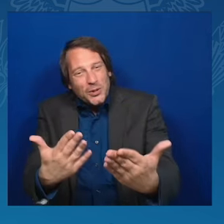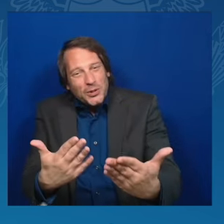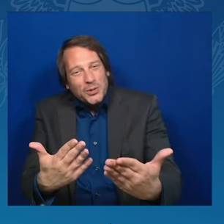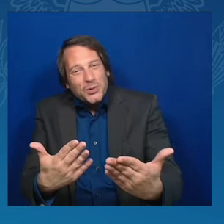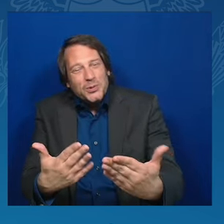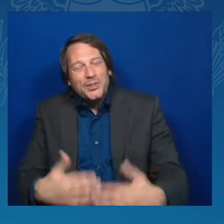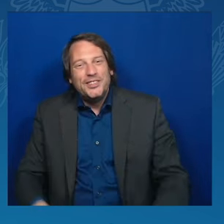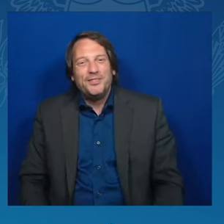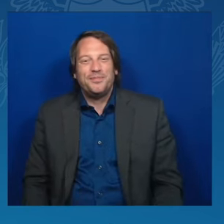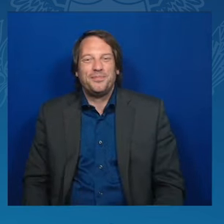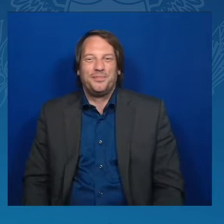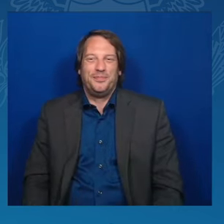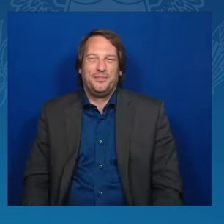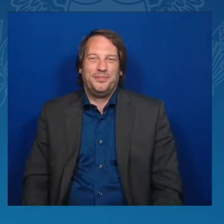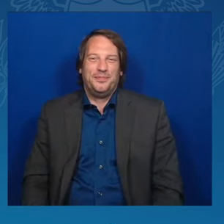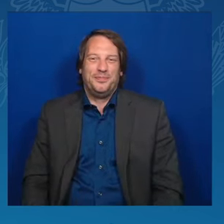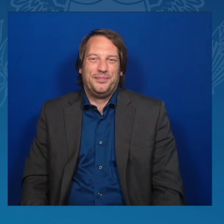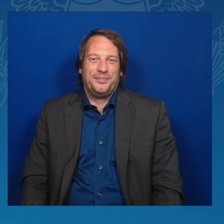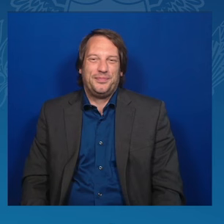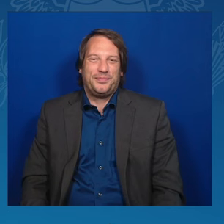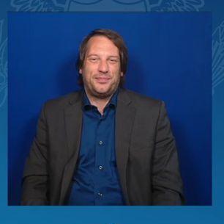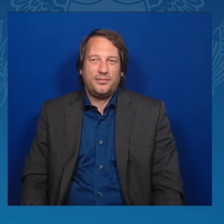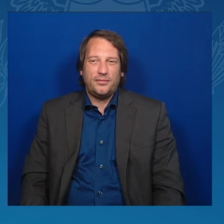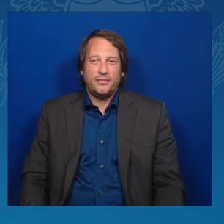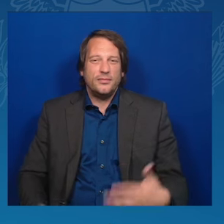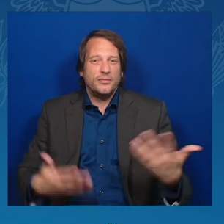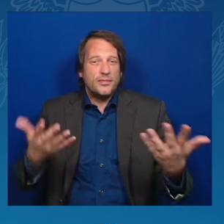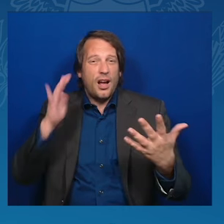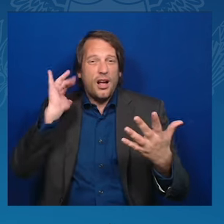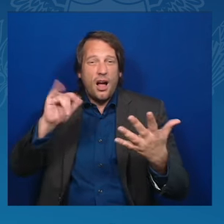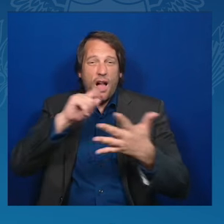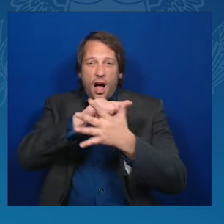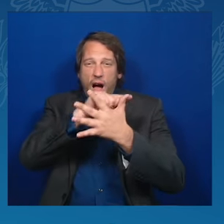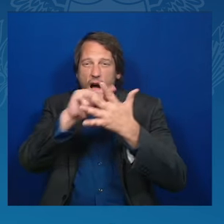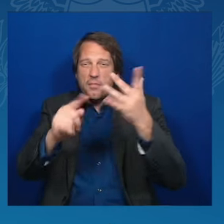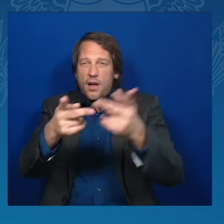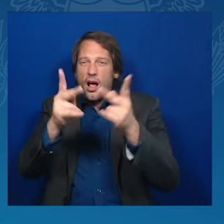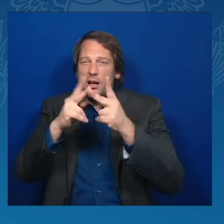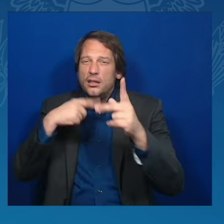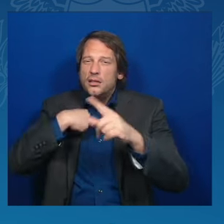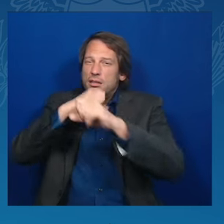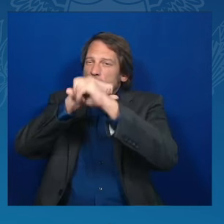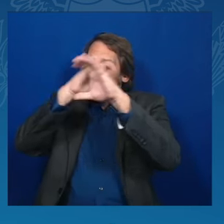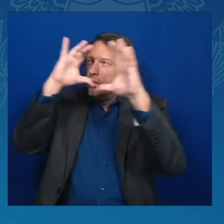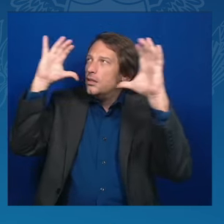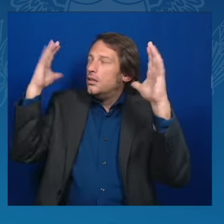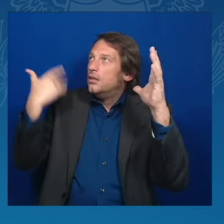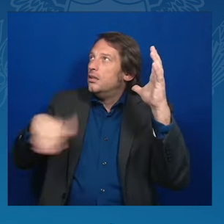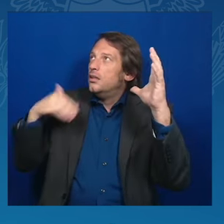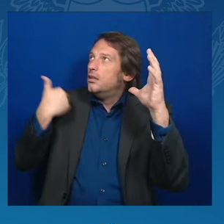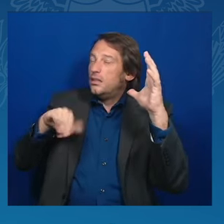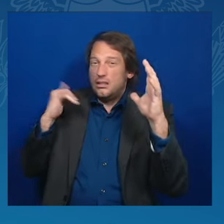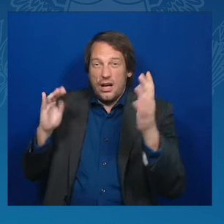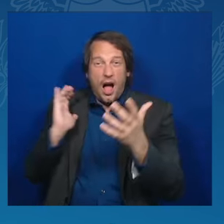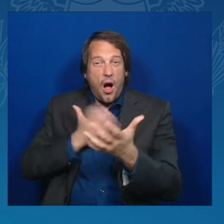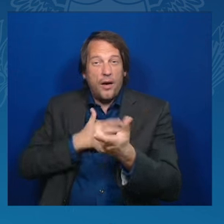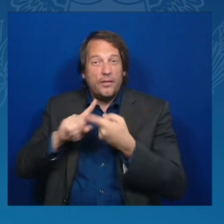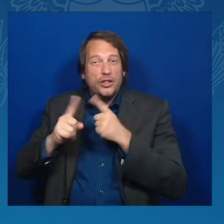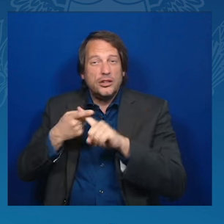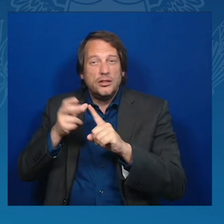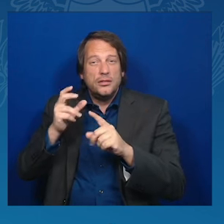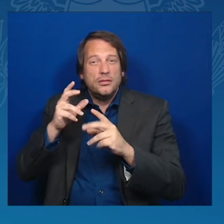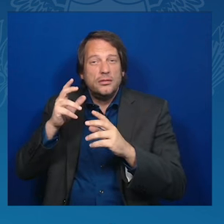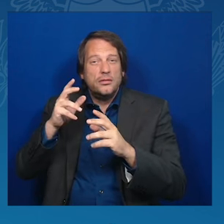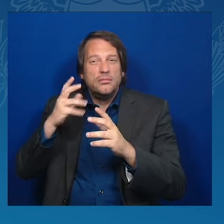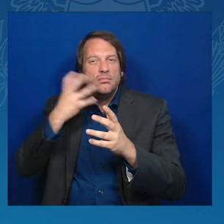To all the places we can imagine our extraordinary friendship will take us, and even more, to all the places we cannot even imagine in this